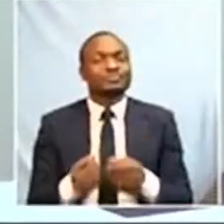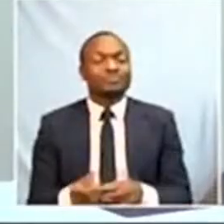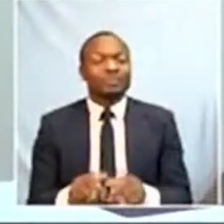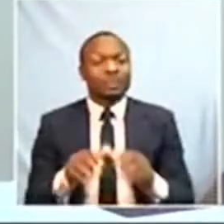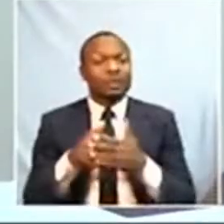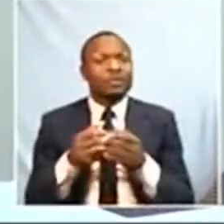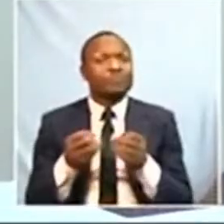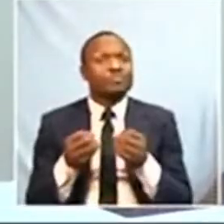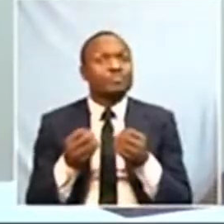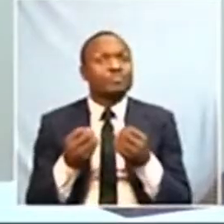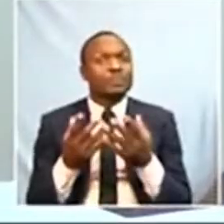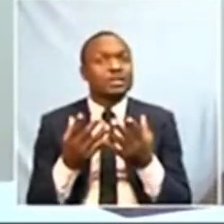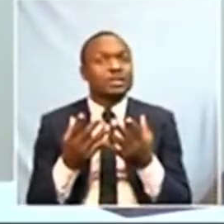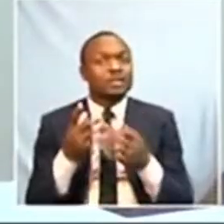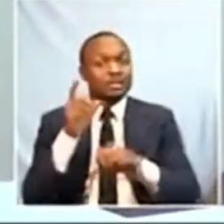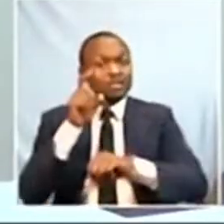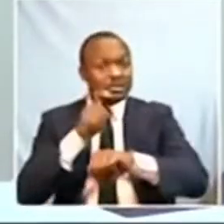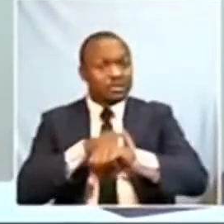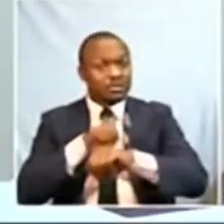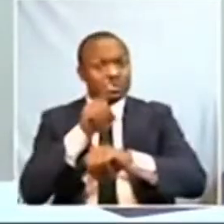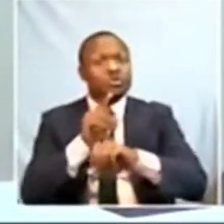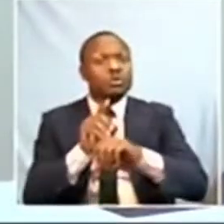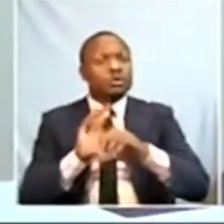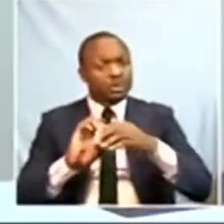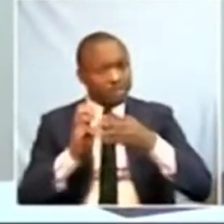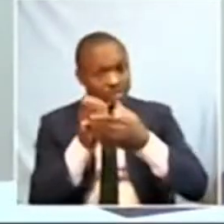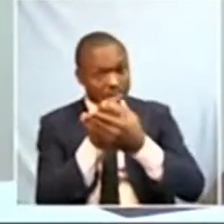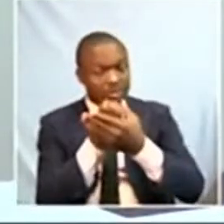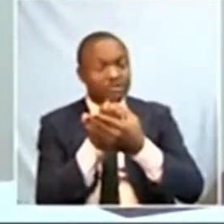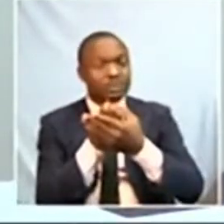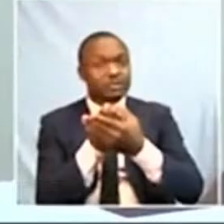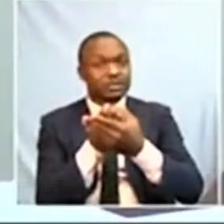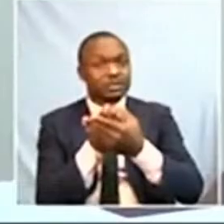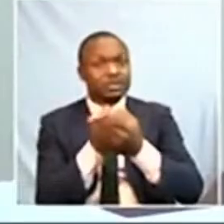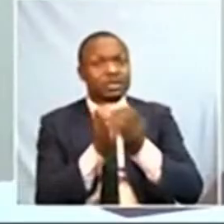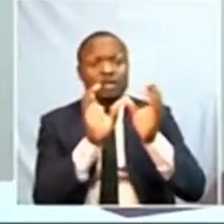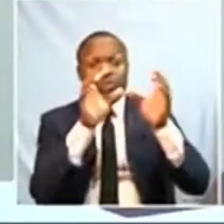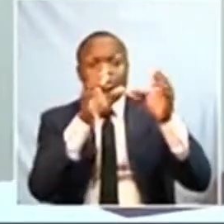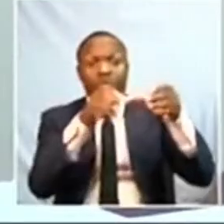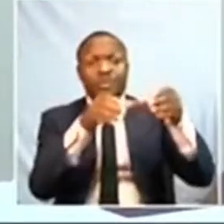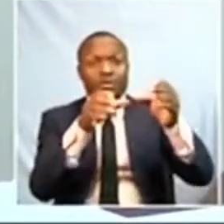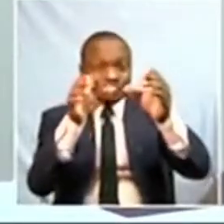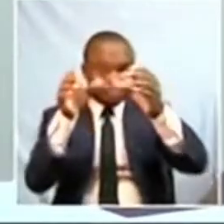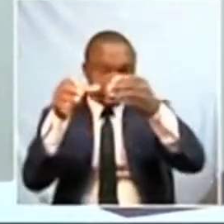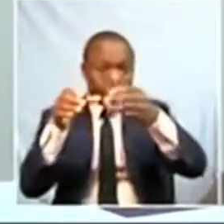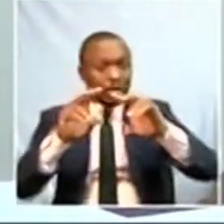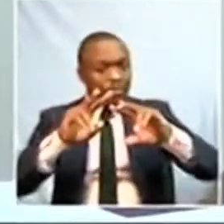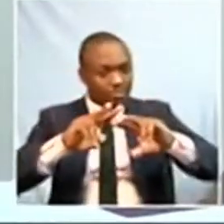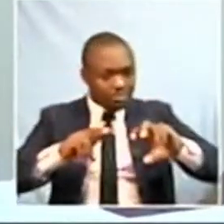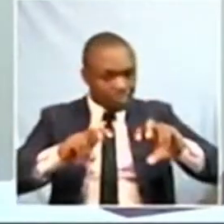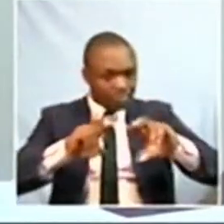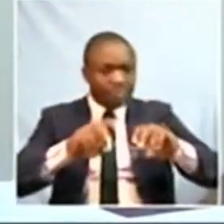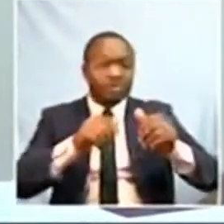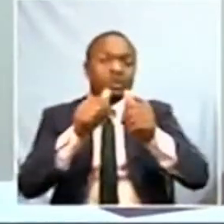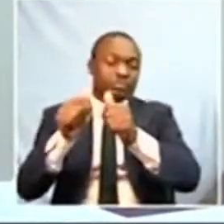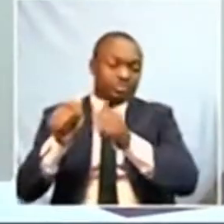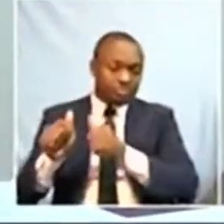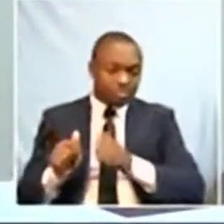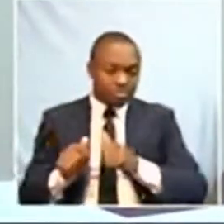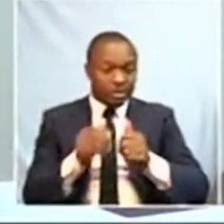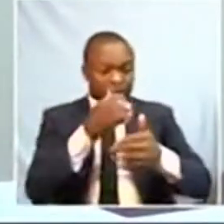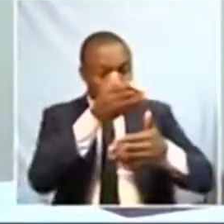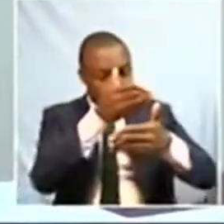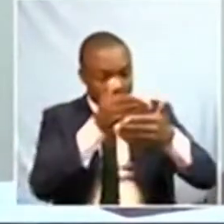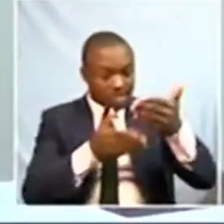So how many times have you gone into the communities to check on the activities on these